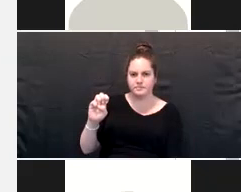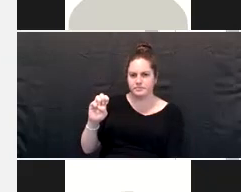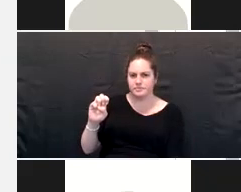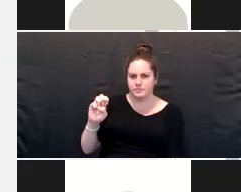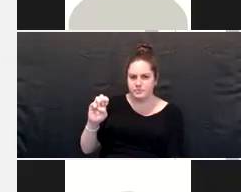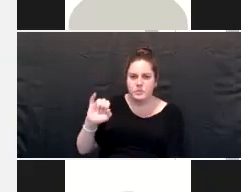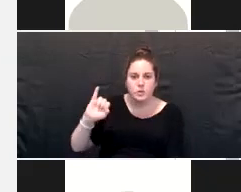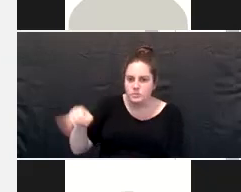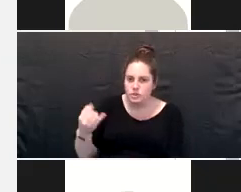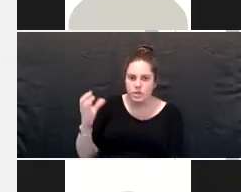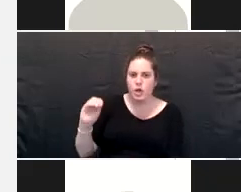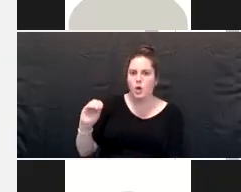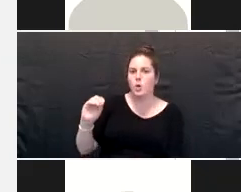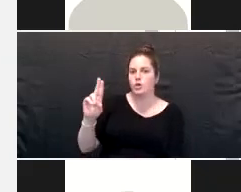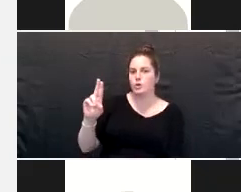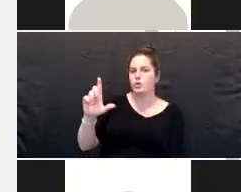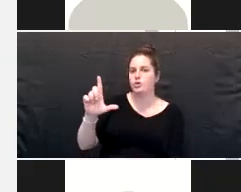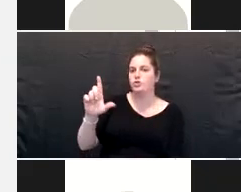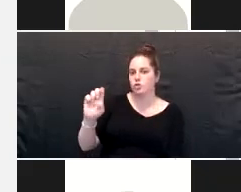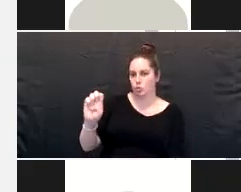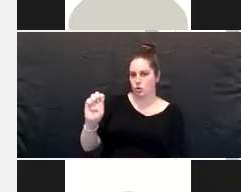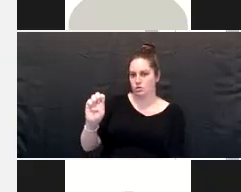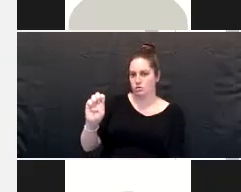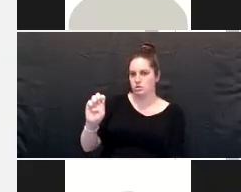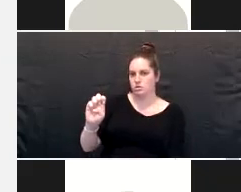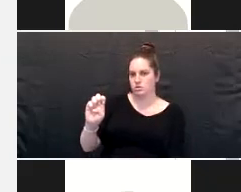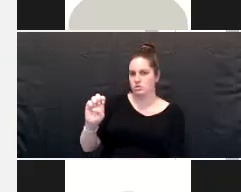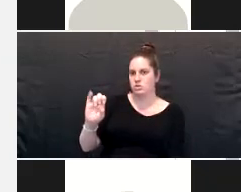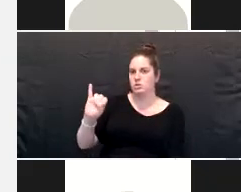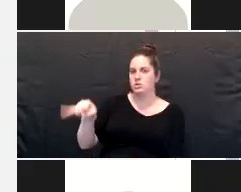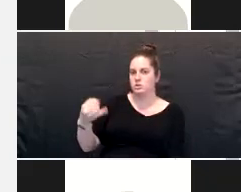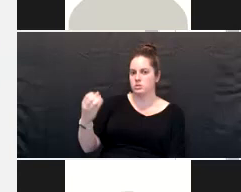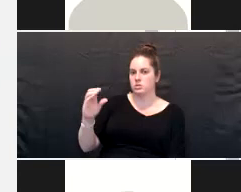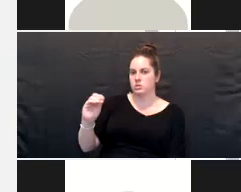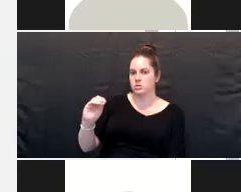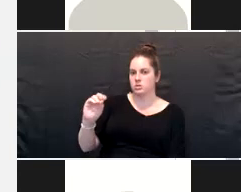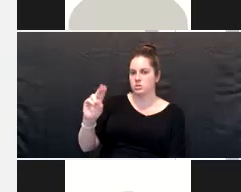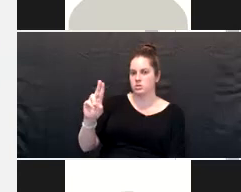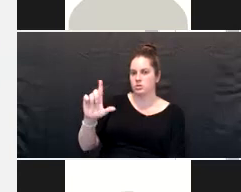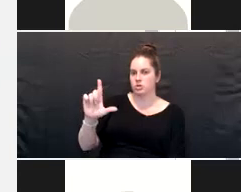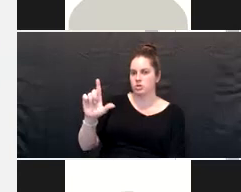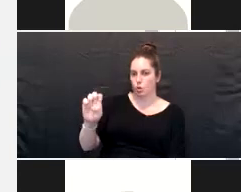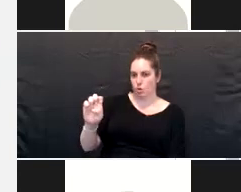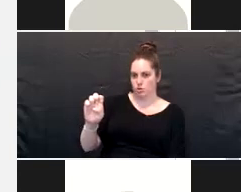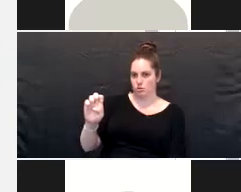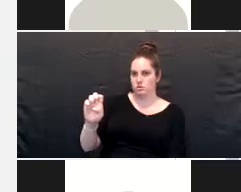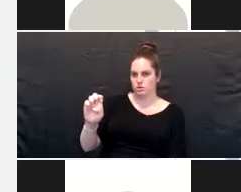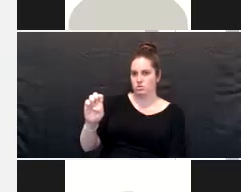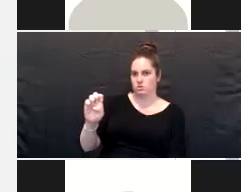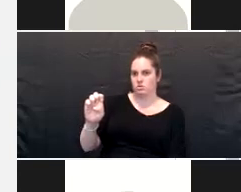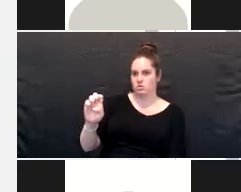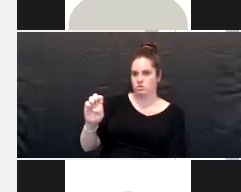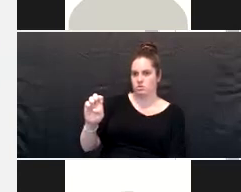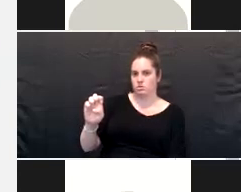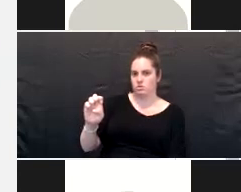we have a new unit in our metric system, the joule. And you see the way we